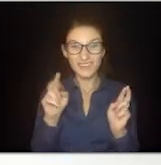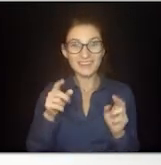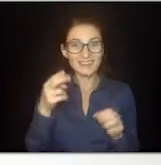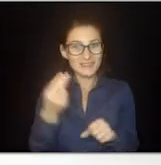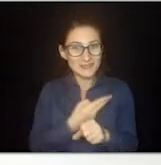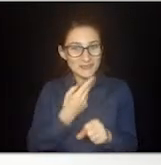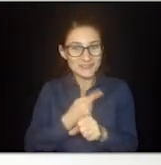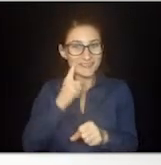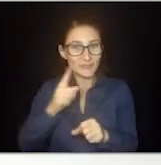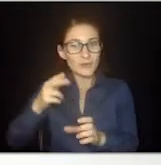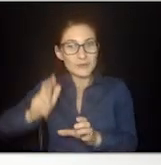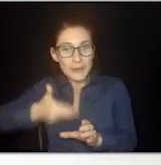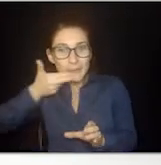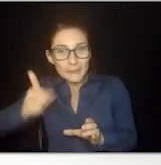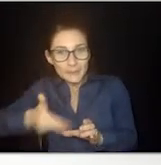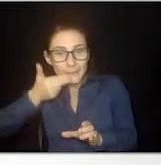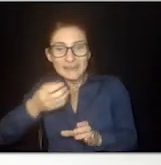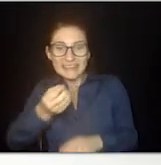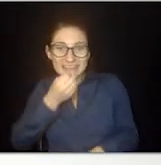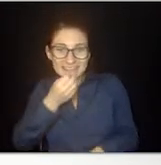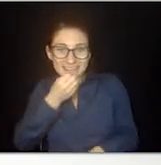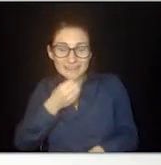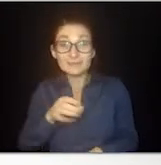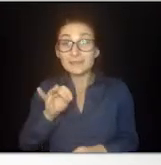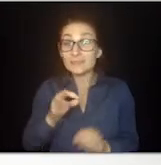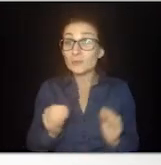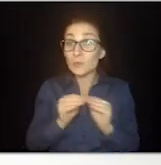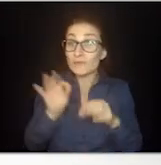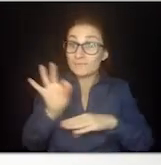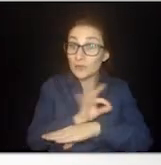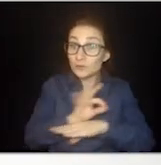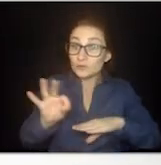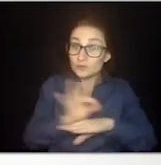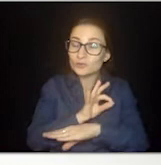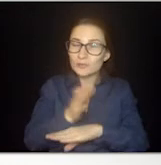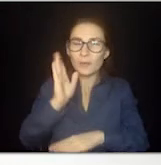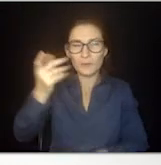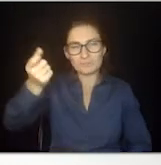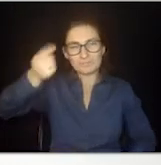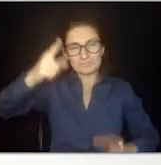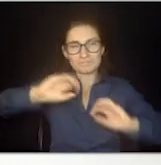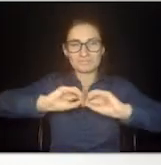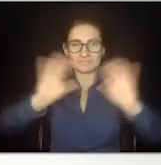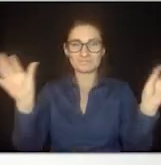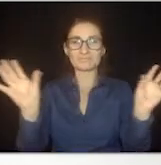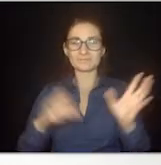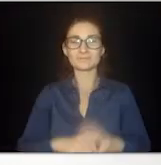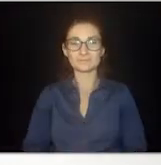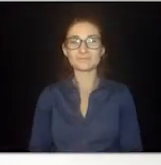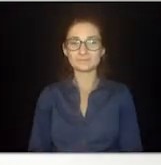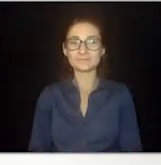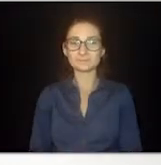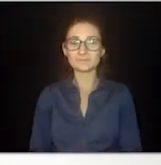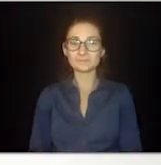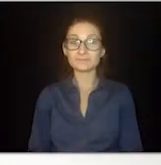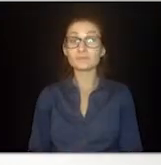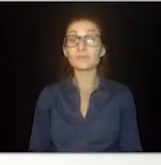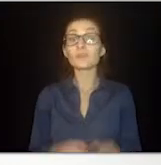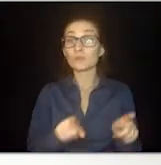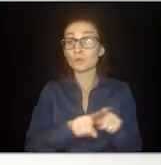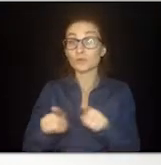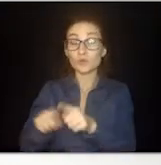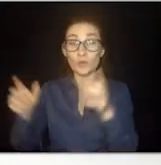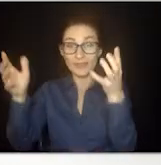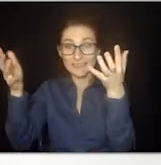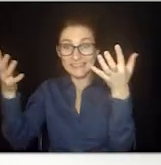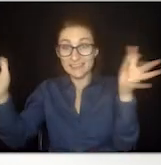use, because the more functional it is, the more they're going to understand it. Then, and always the done bin.